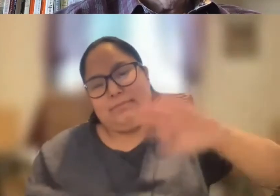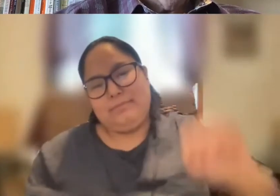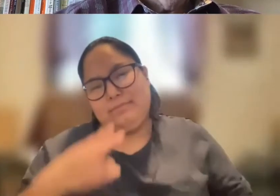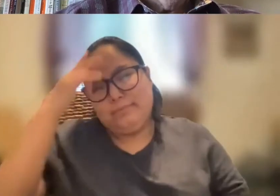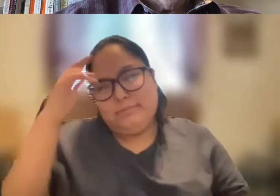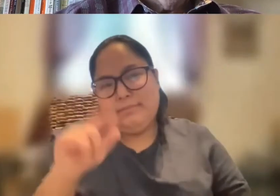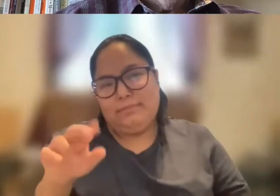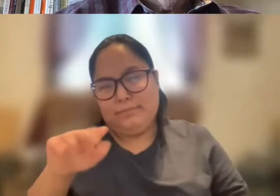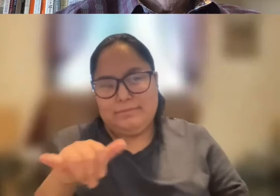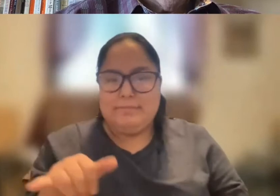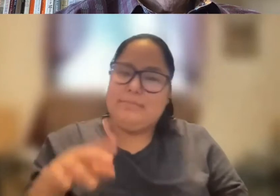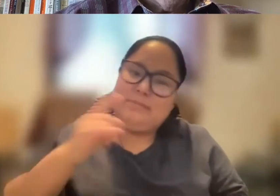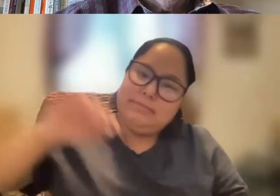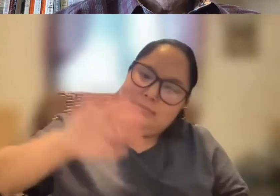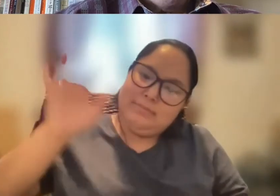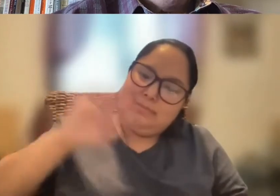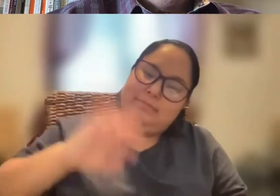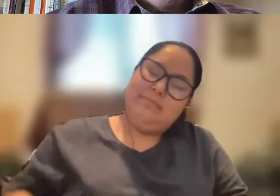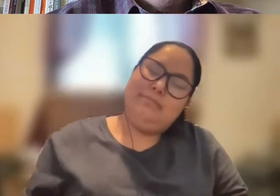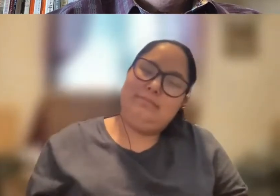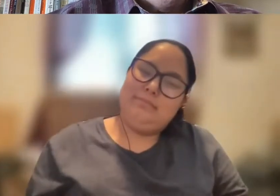Hello, honey. Hello.